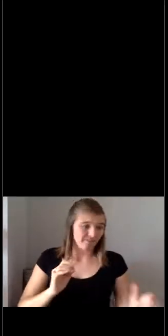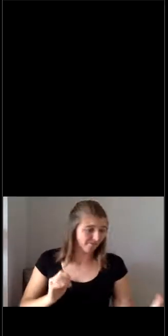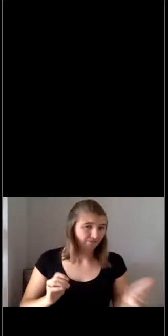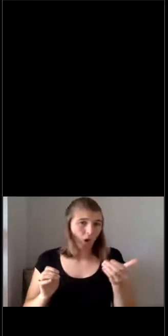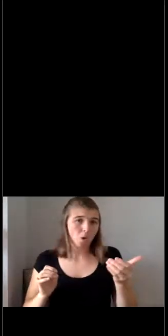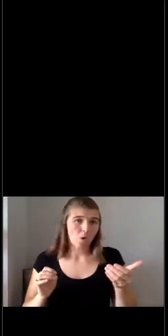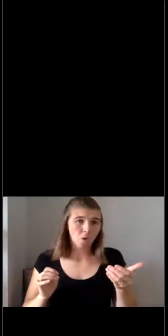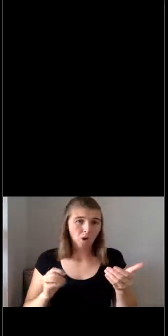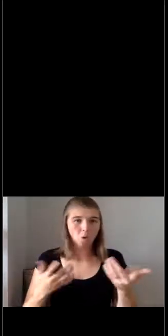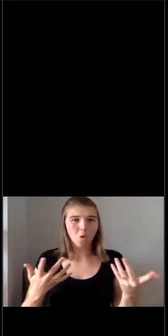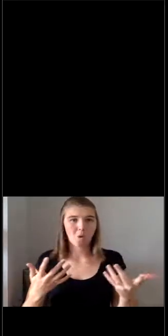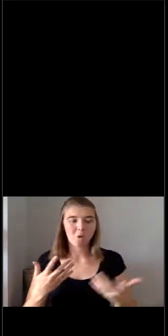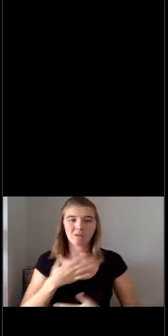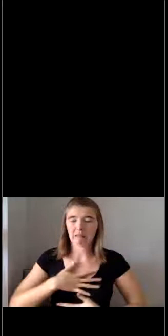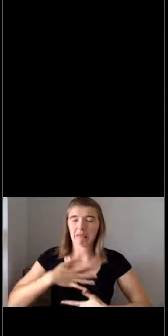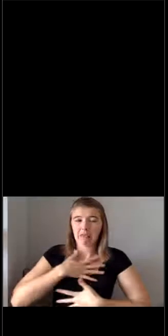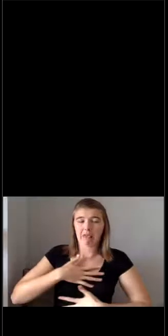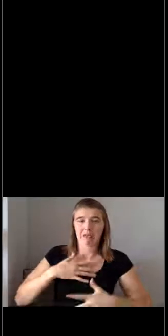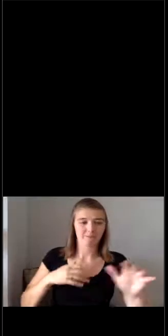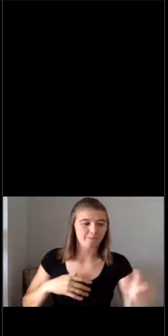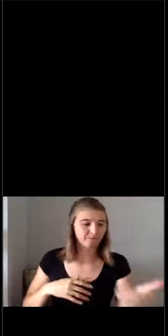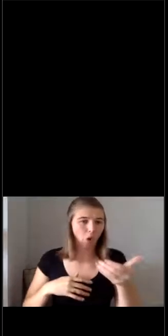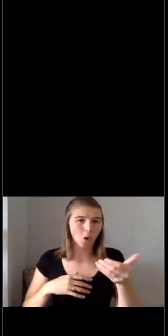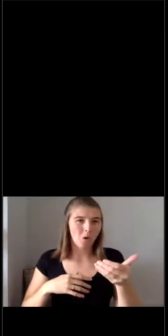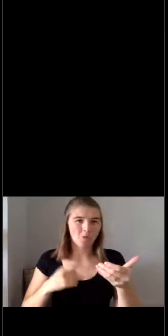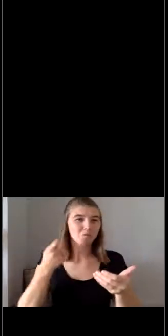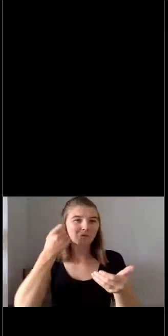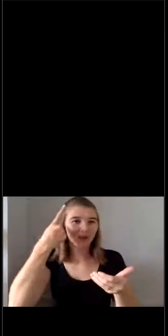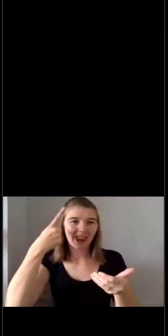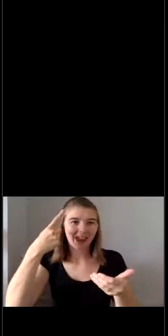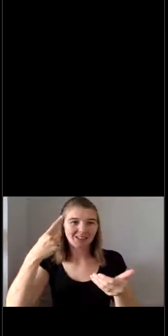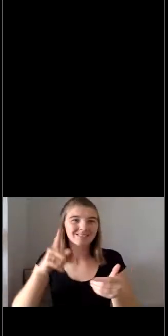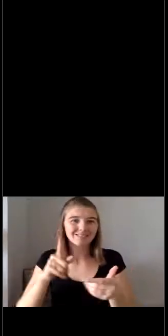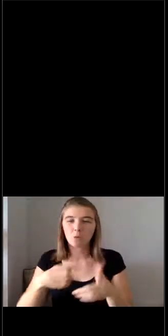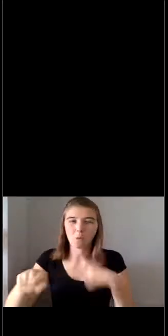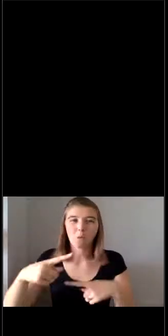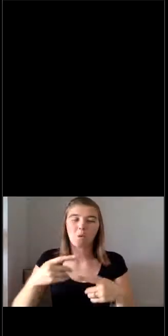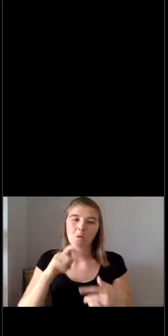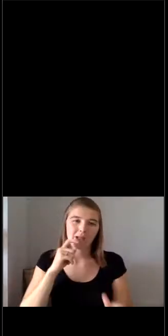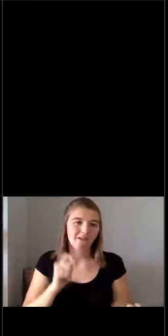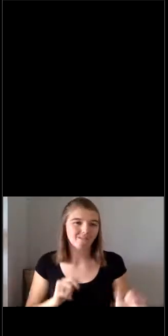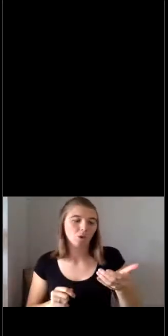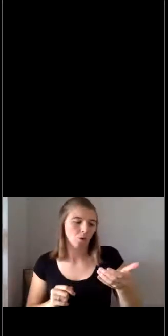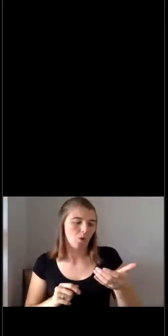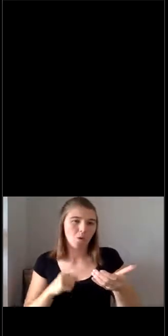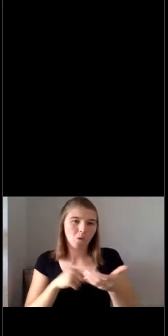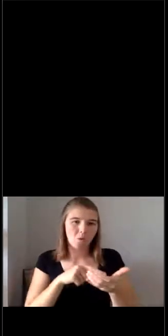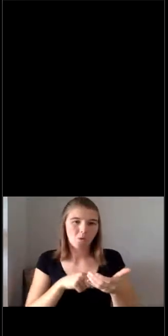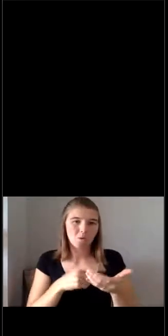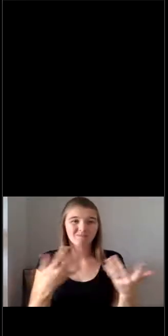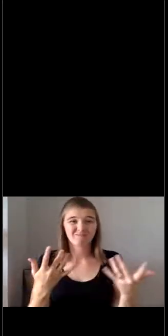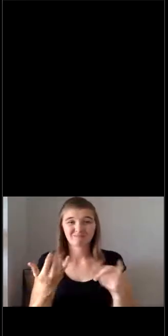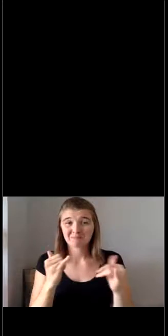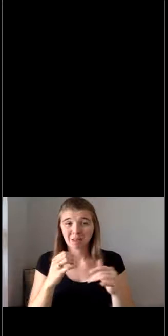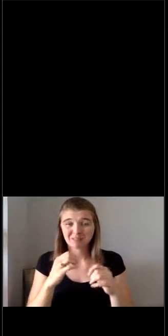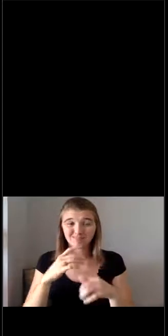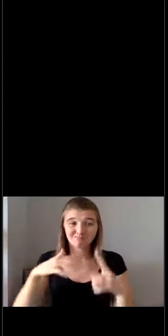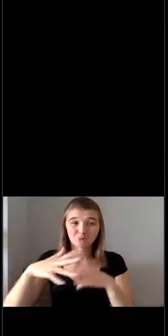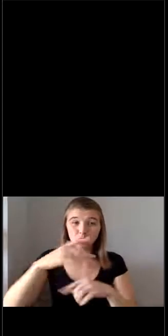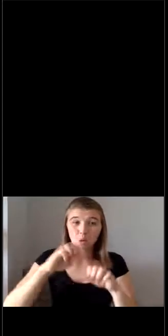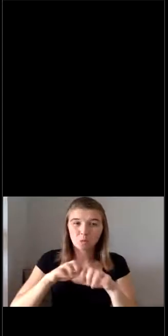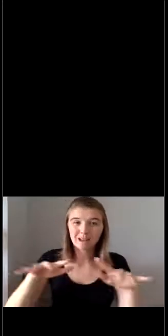thought or emotion. Often it's an unconscious habit. We don't realize we're doing it. And many of us will know now that social media creates a feed,